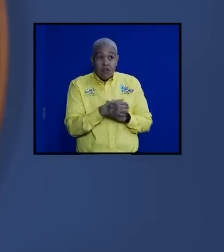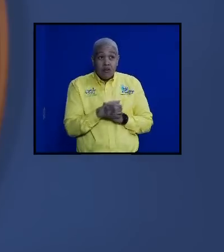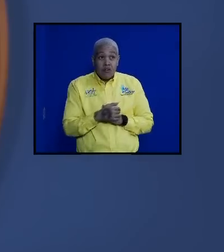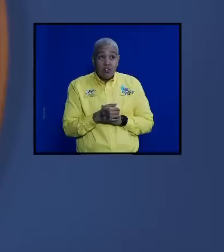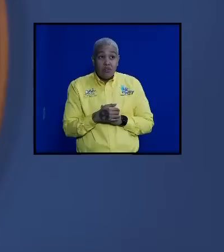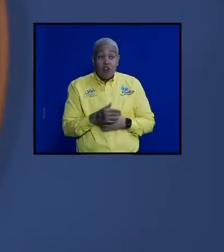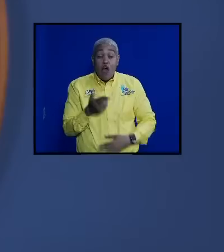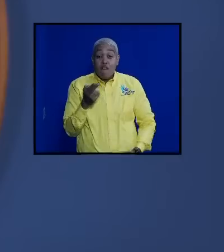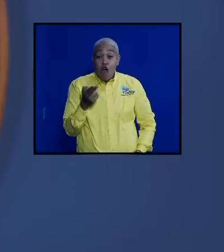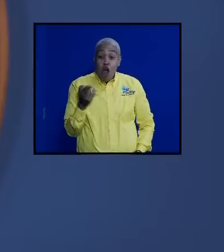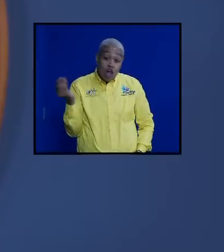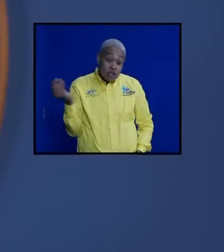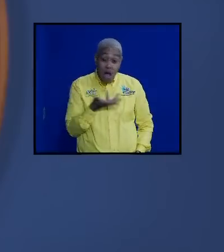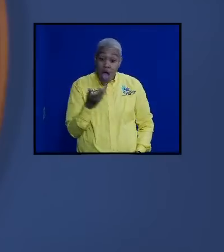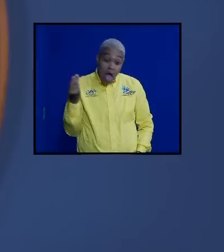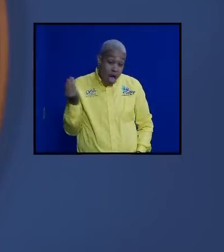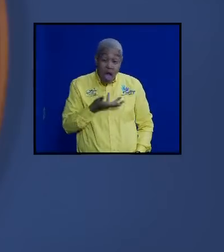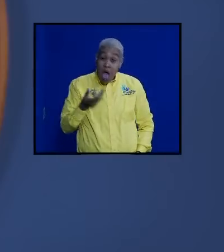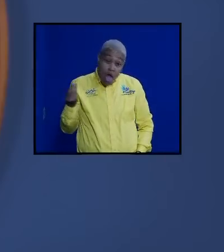of guns coming in,